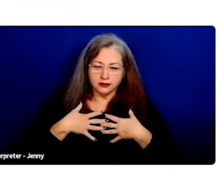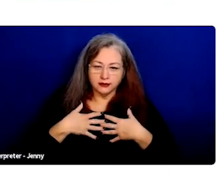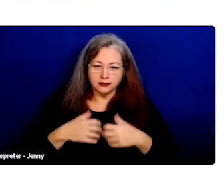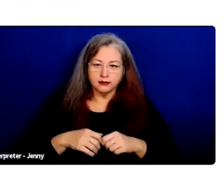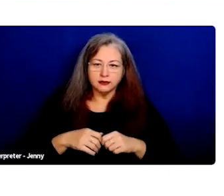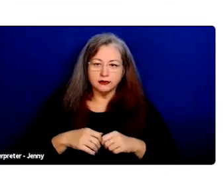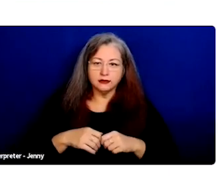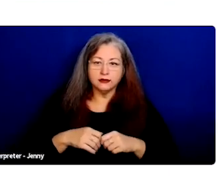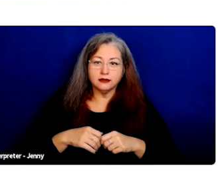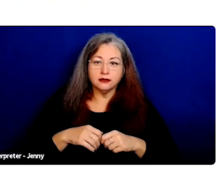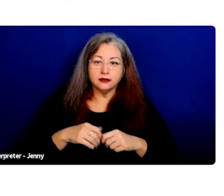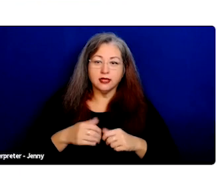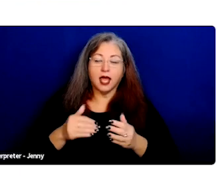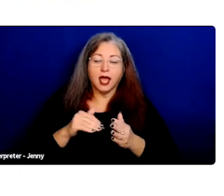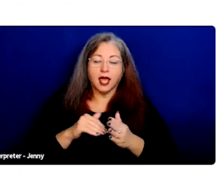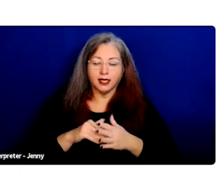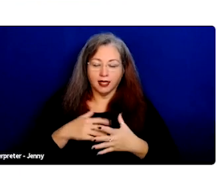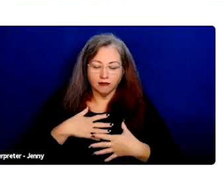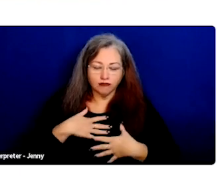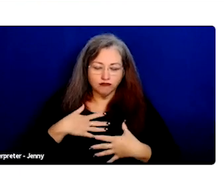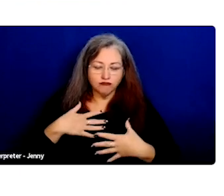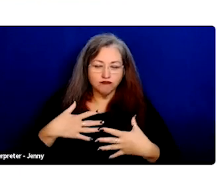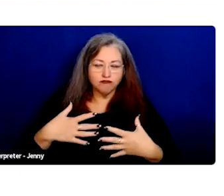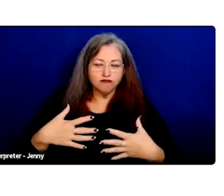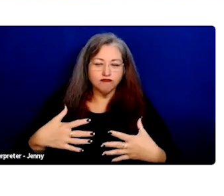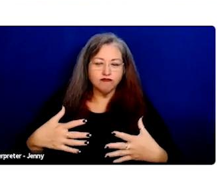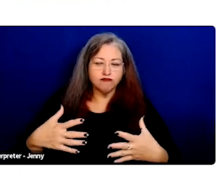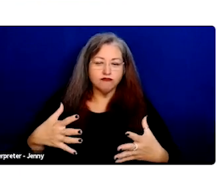And breathe that deeply in again.